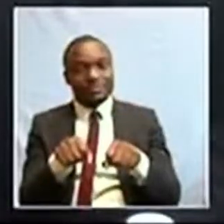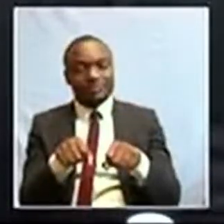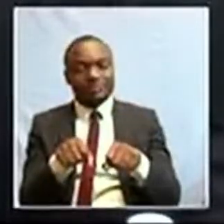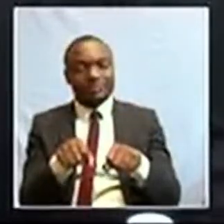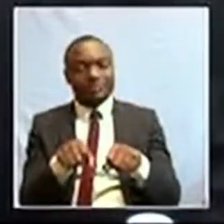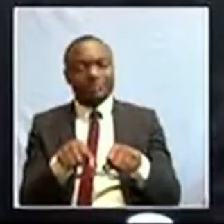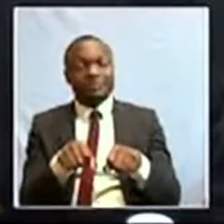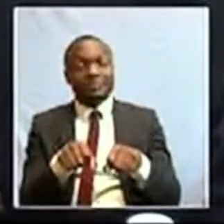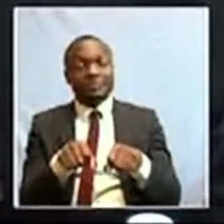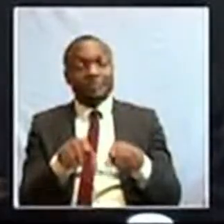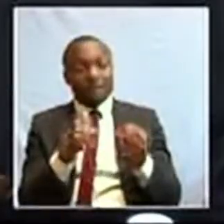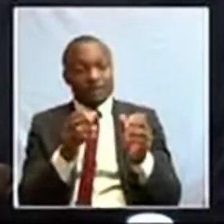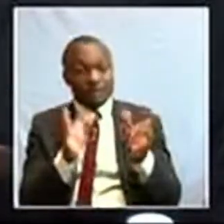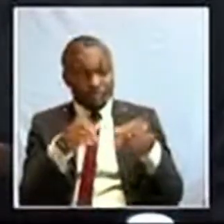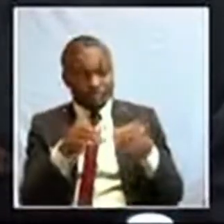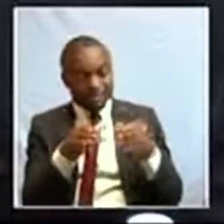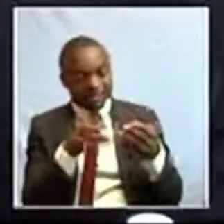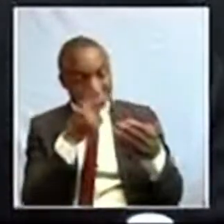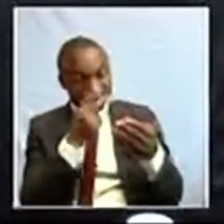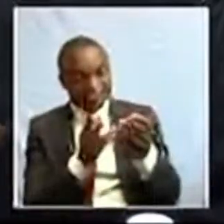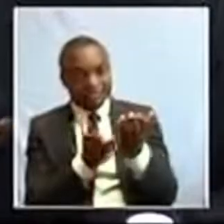to page 15.